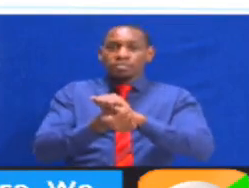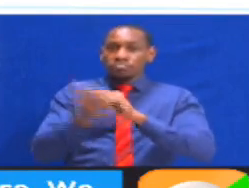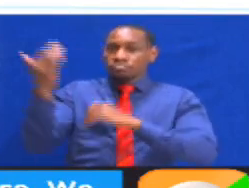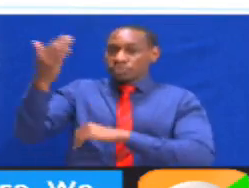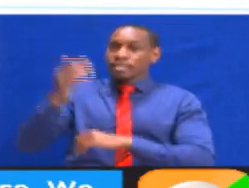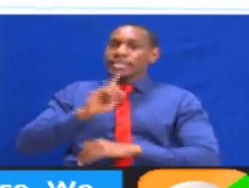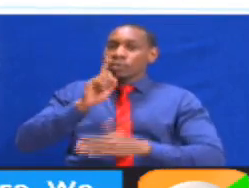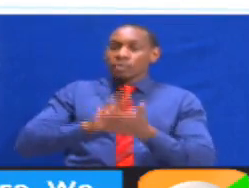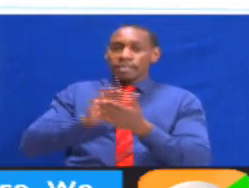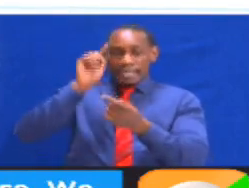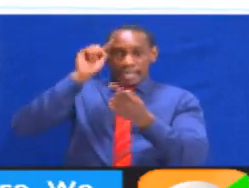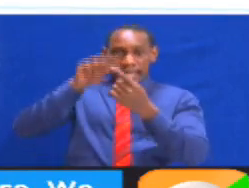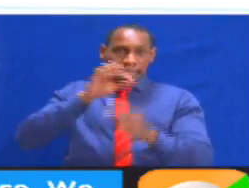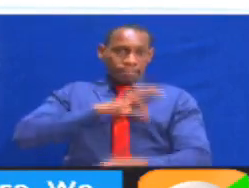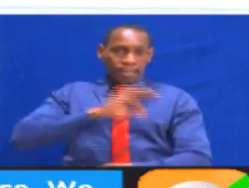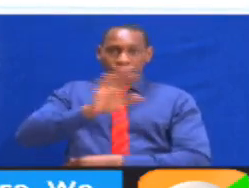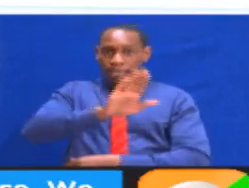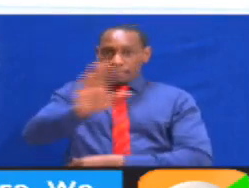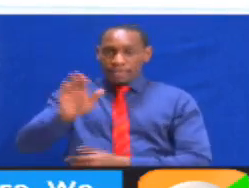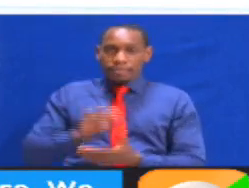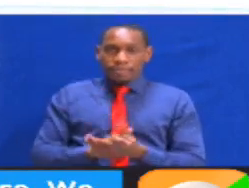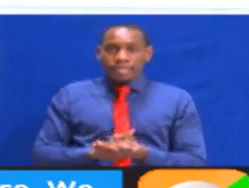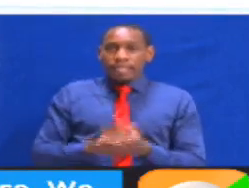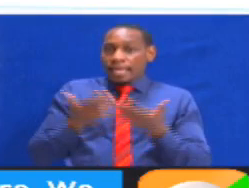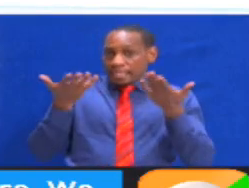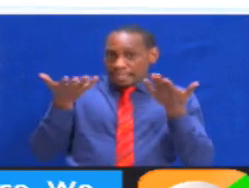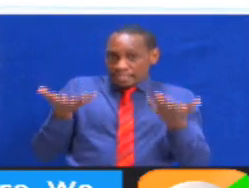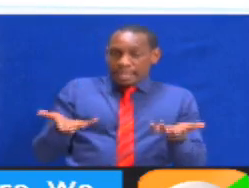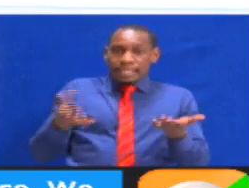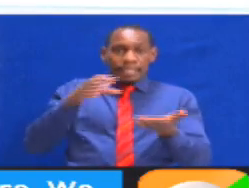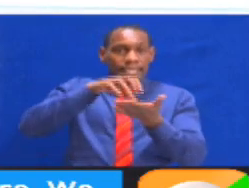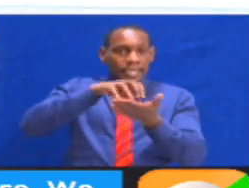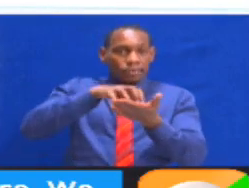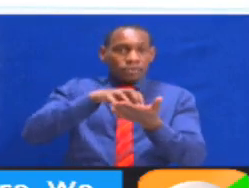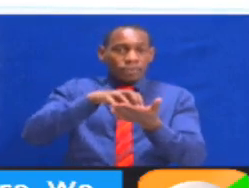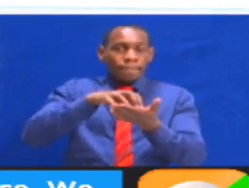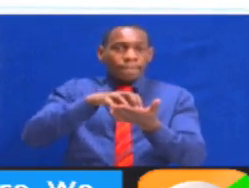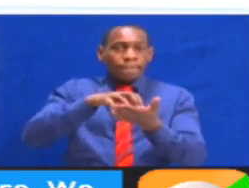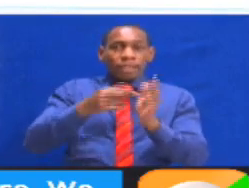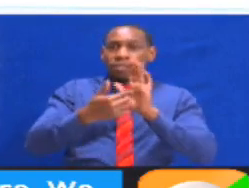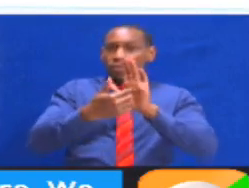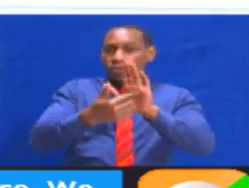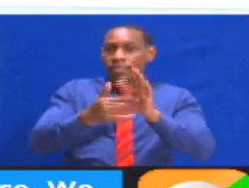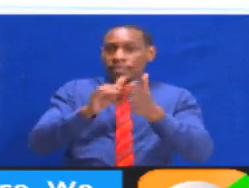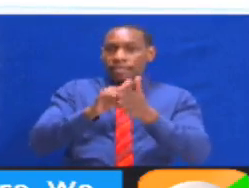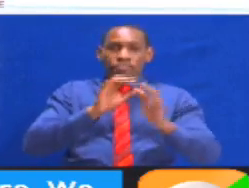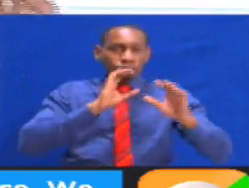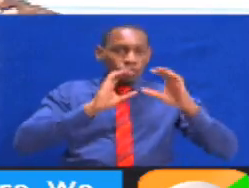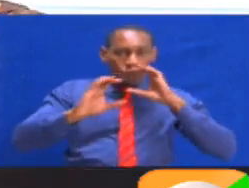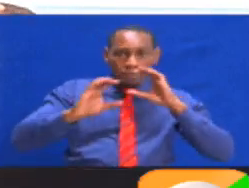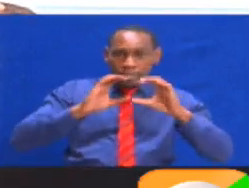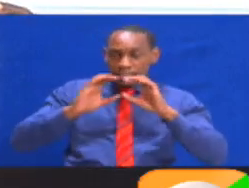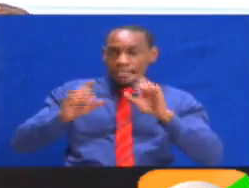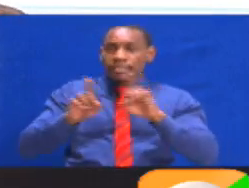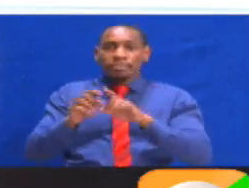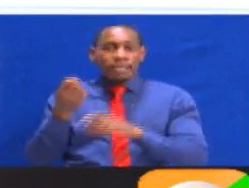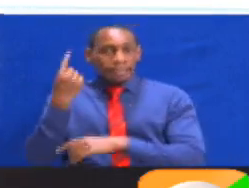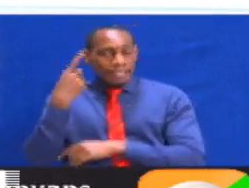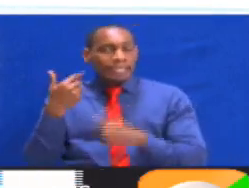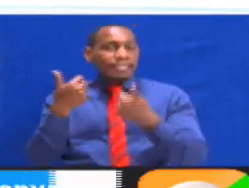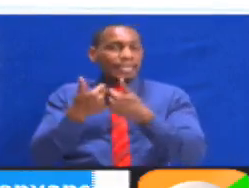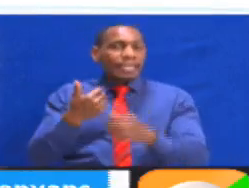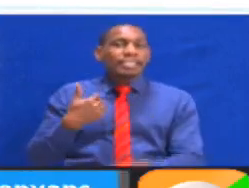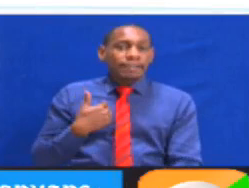is for your own good. But I think this right here, you know, also just talks about how you're communicating. And I do understand the